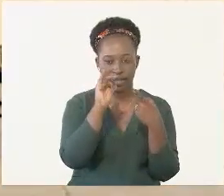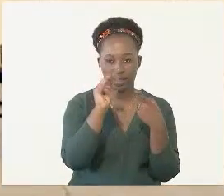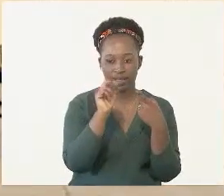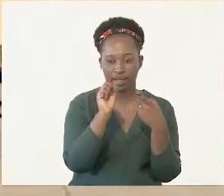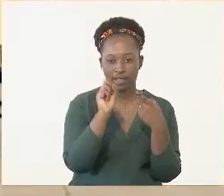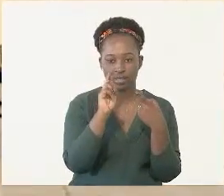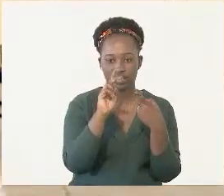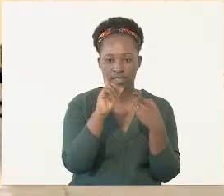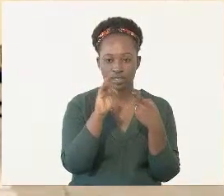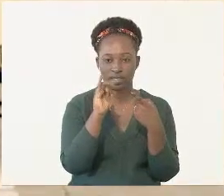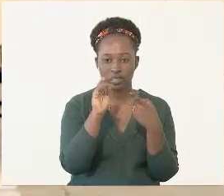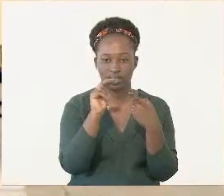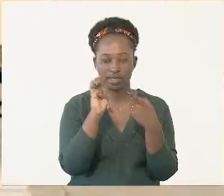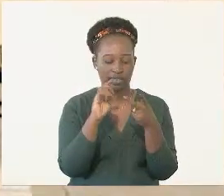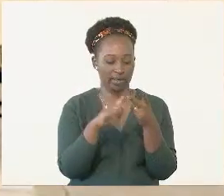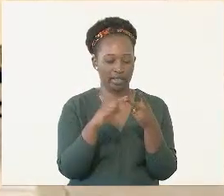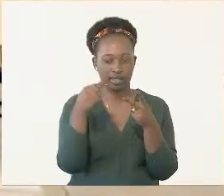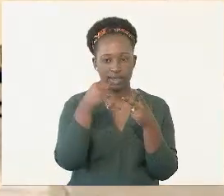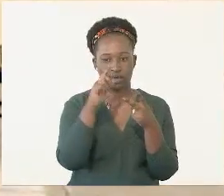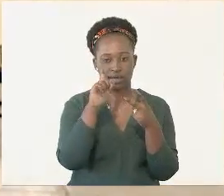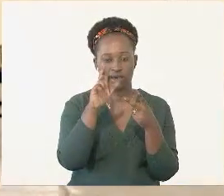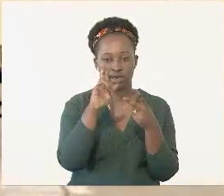We'll talk about glucose regulation.